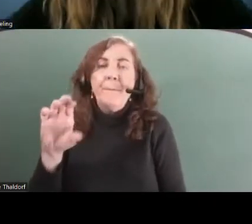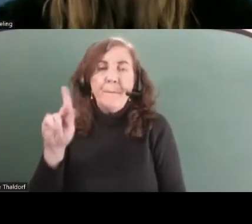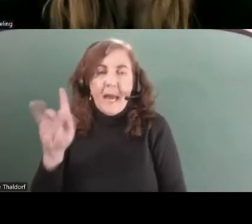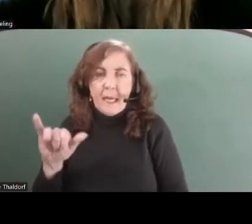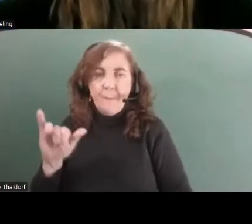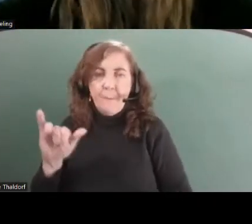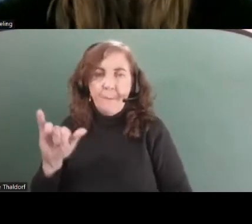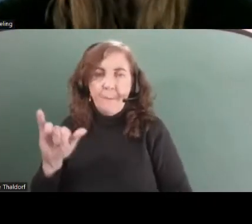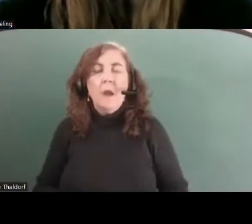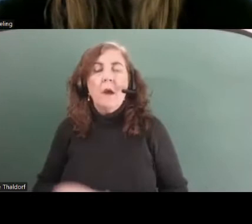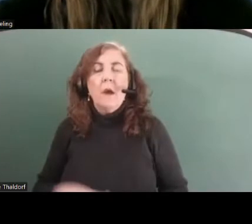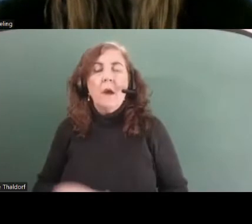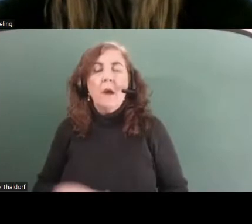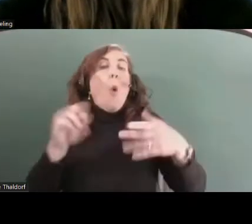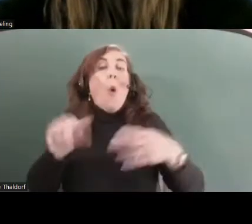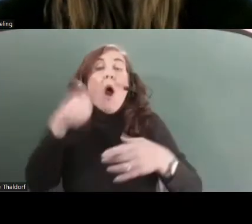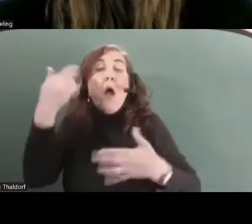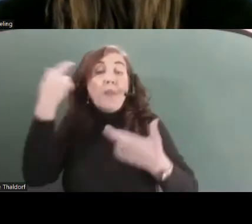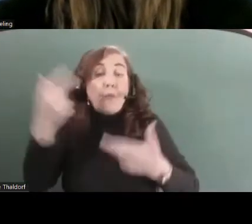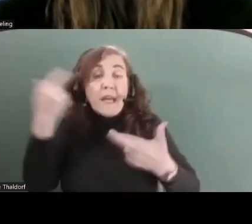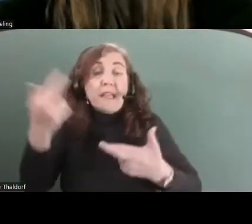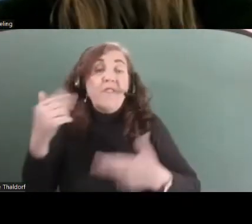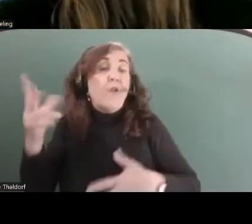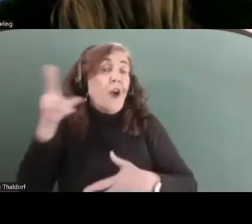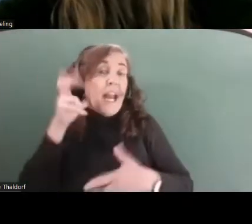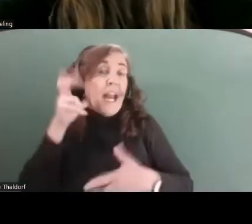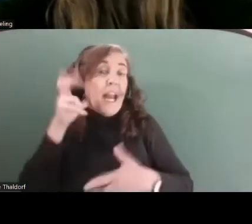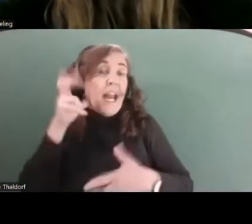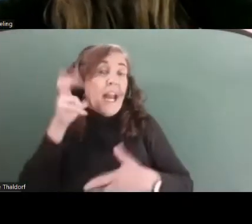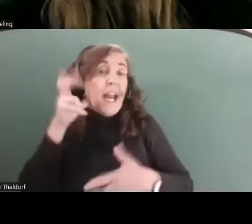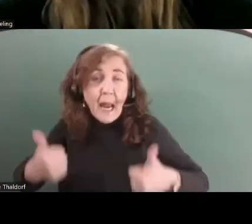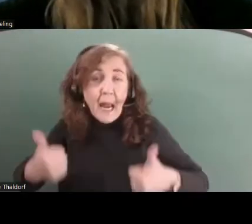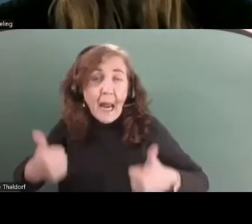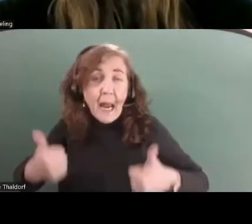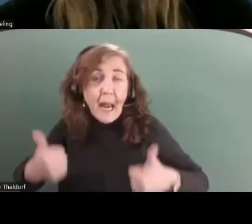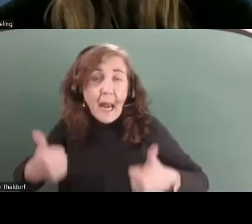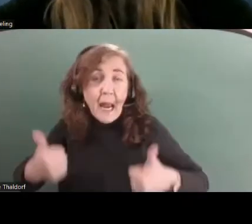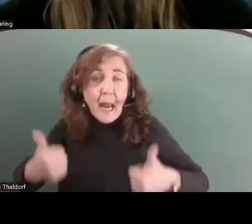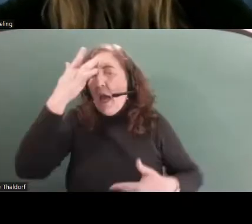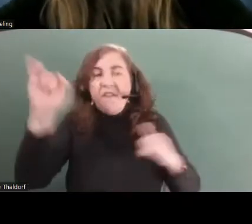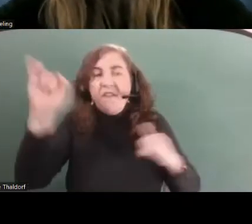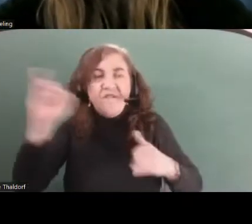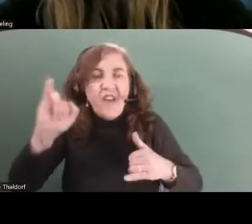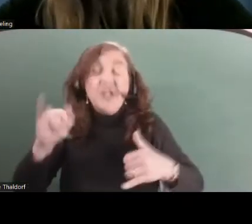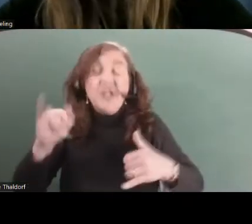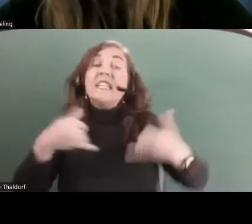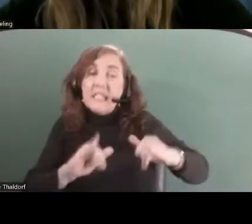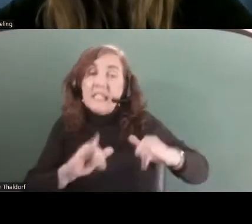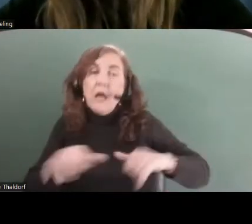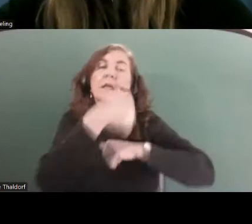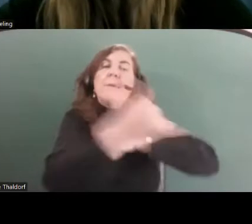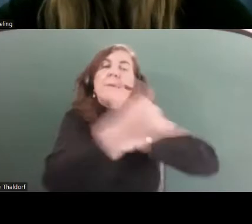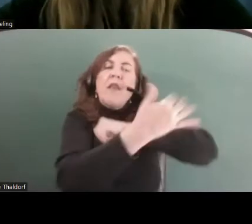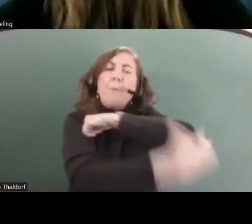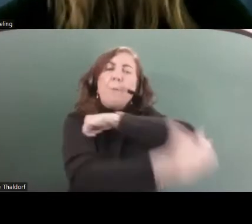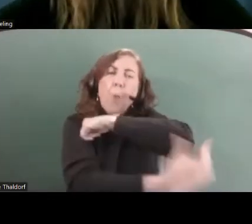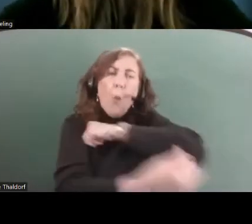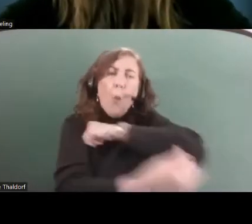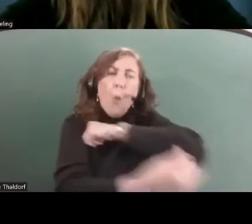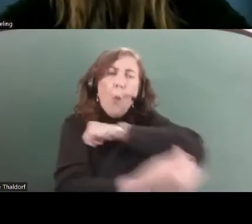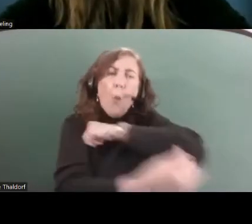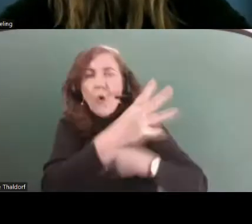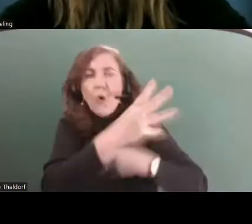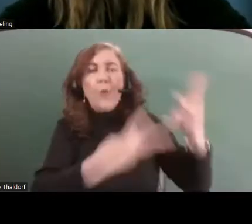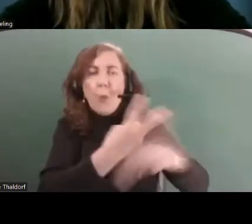Infections, it used to be rubella, and it still is in some third world countries, but in our country, and it